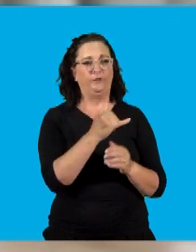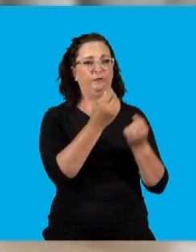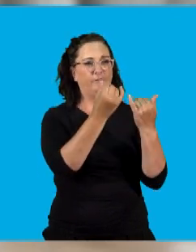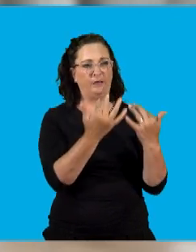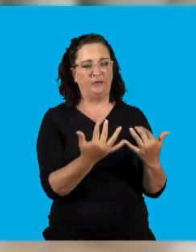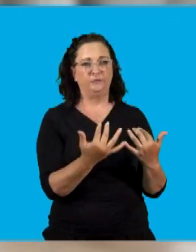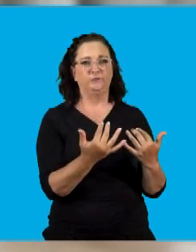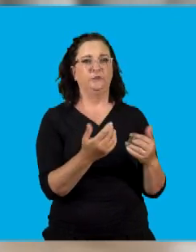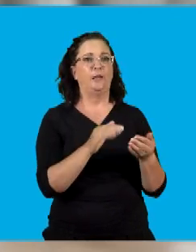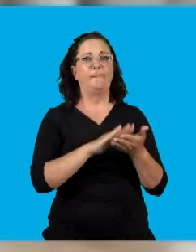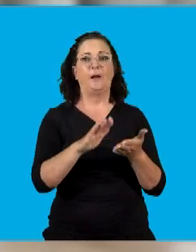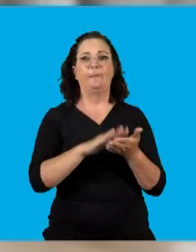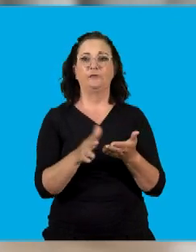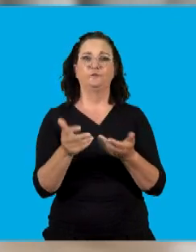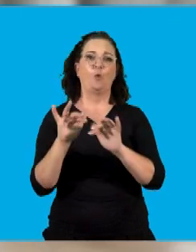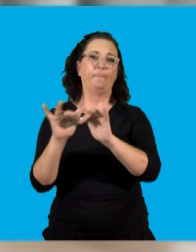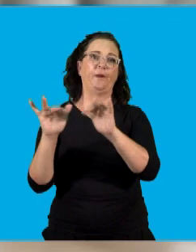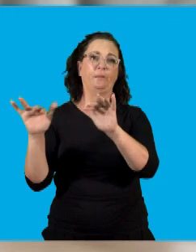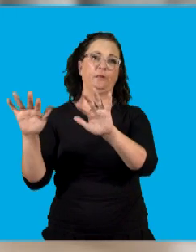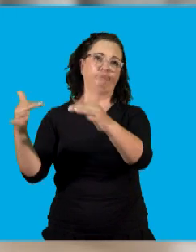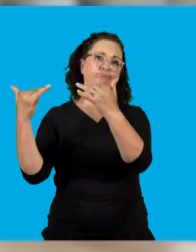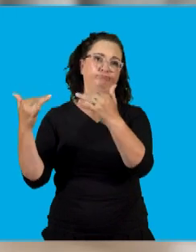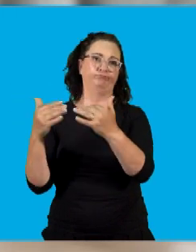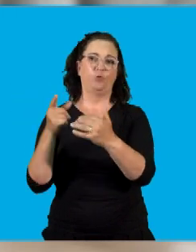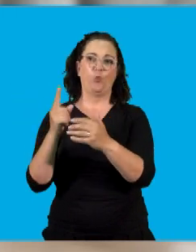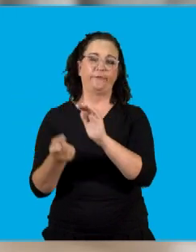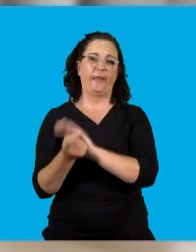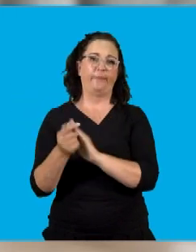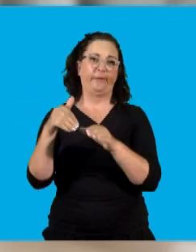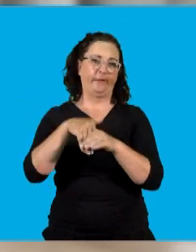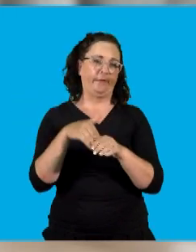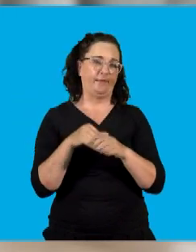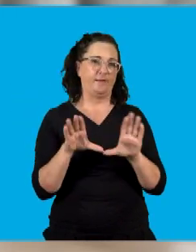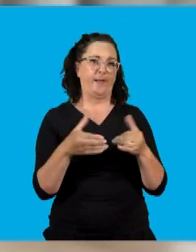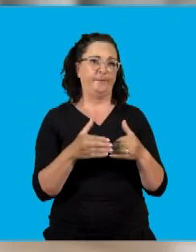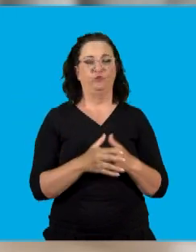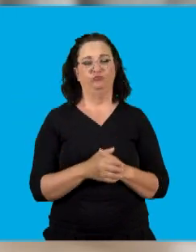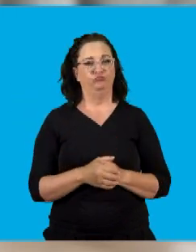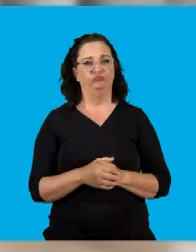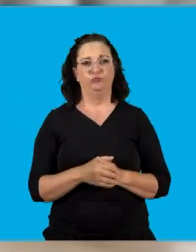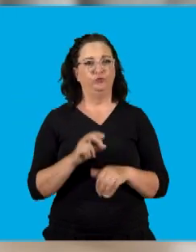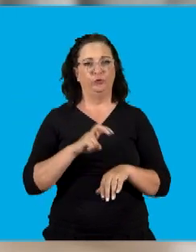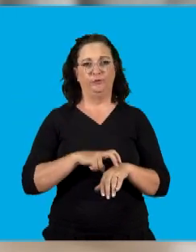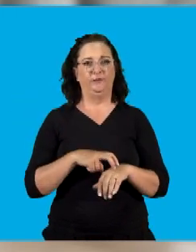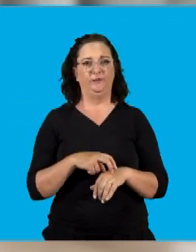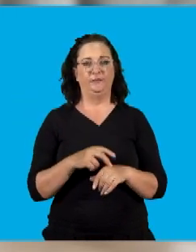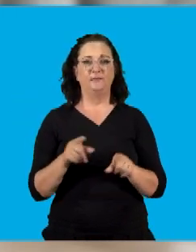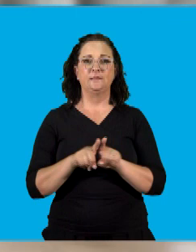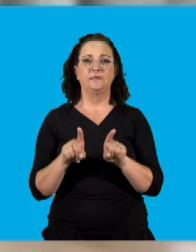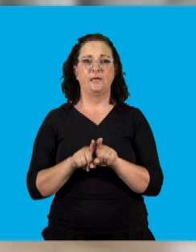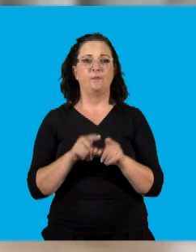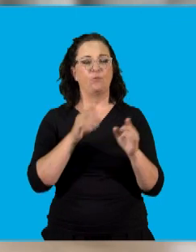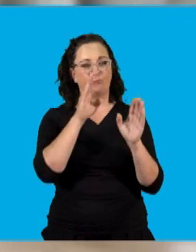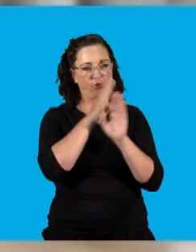statements and also publish them for the public to know what is happening inside this particular business that we call a